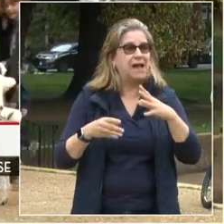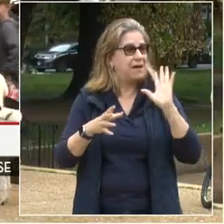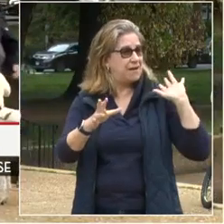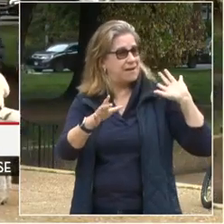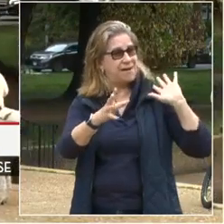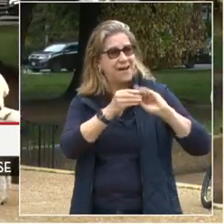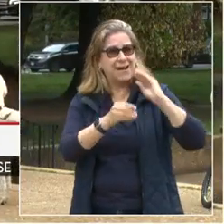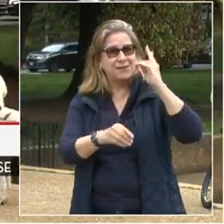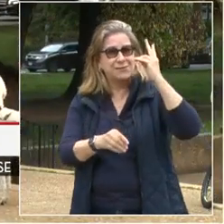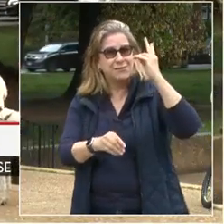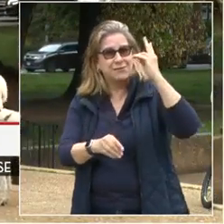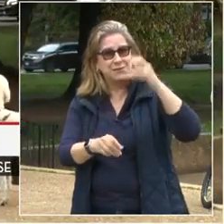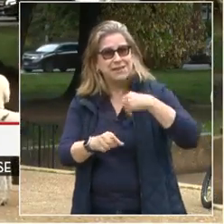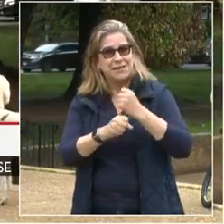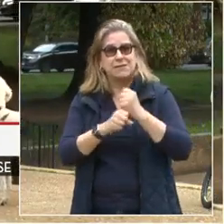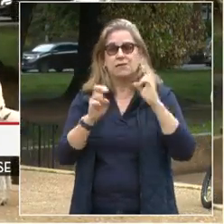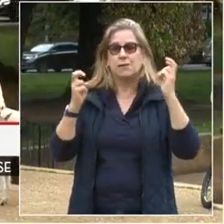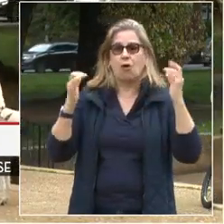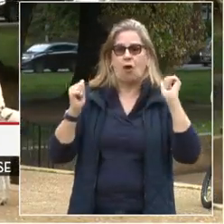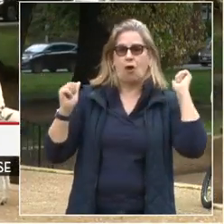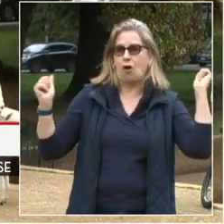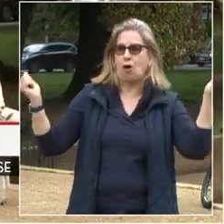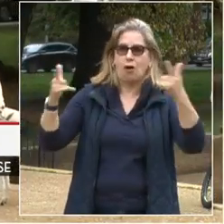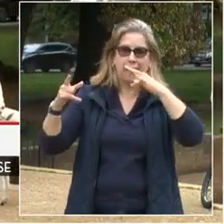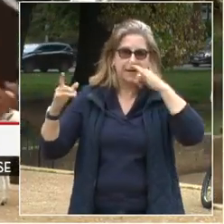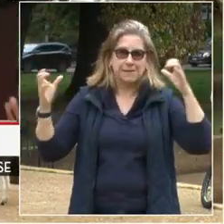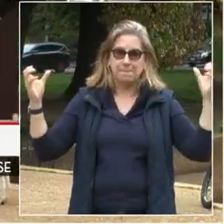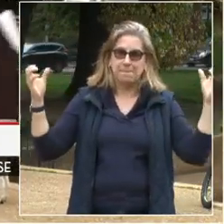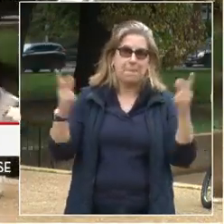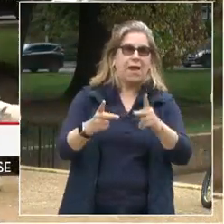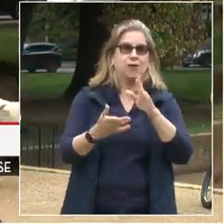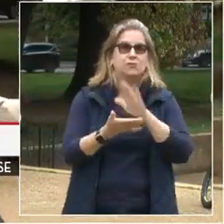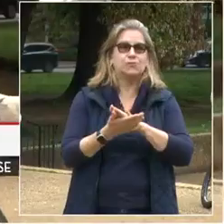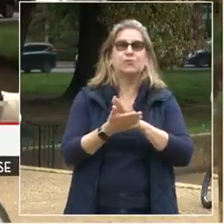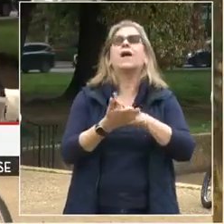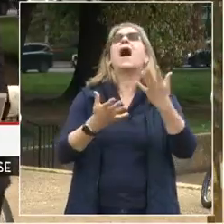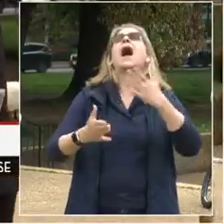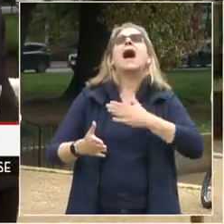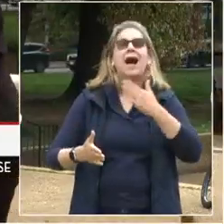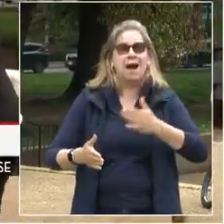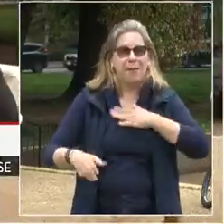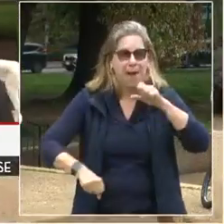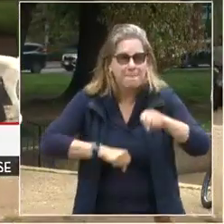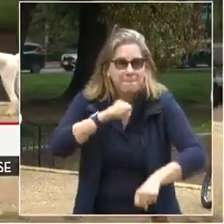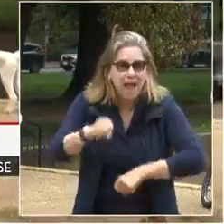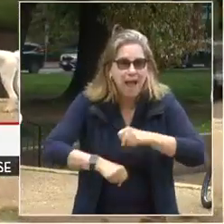So happy Bike and Walk to School Day.